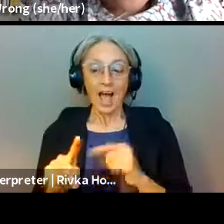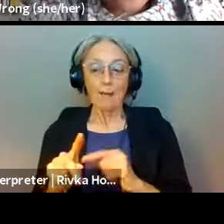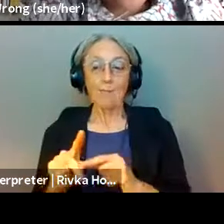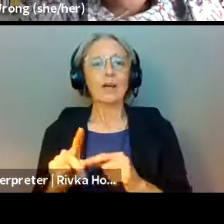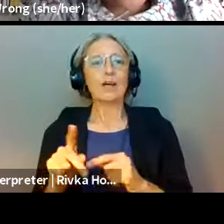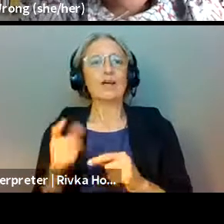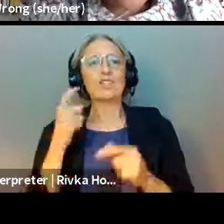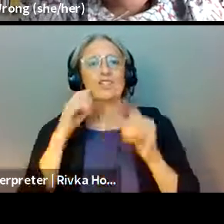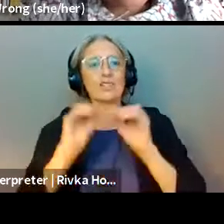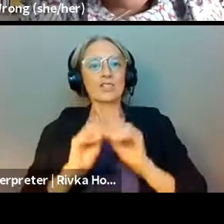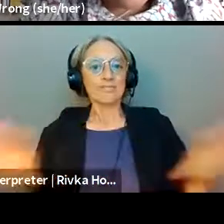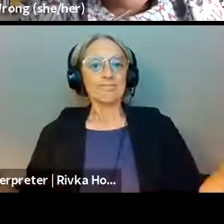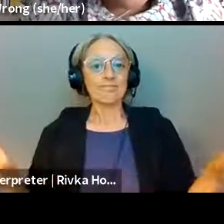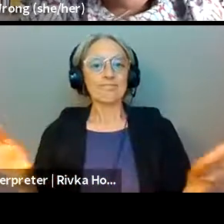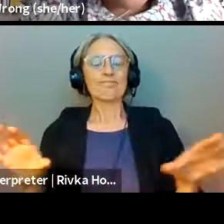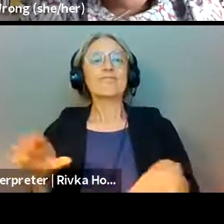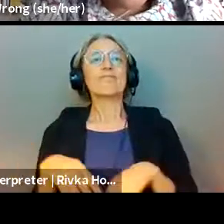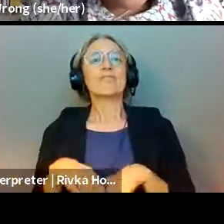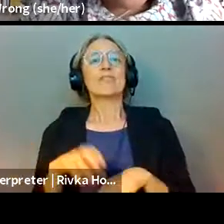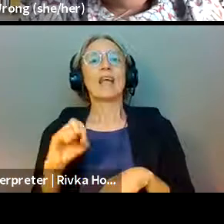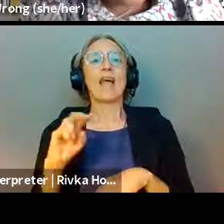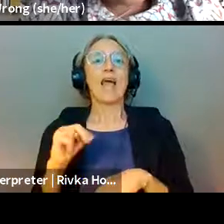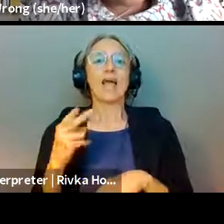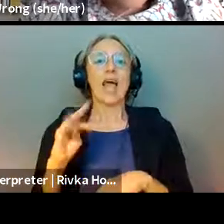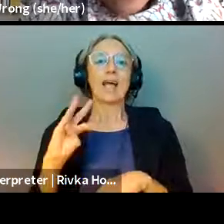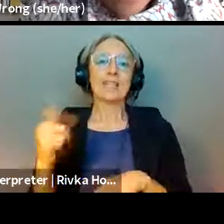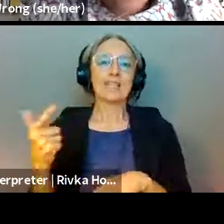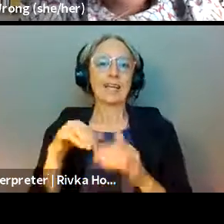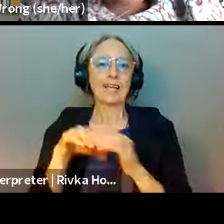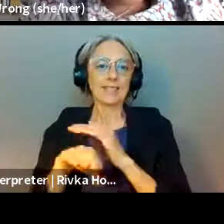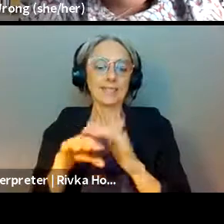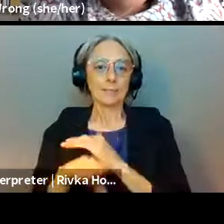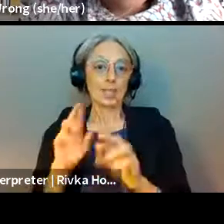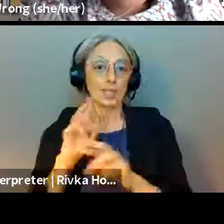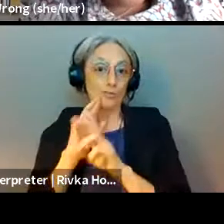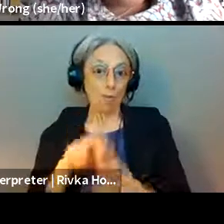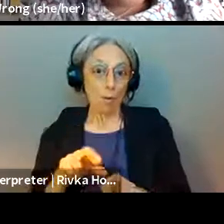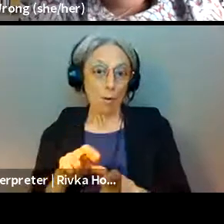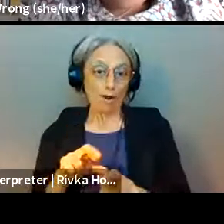a enhancing accessibility report,